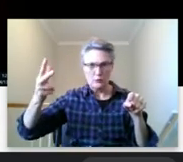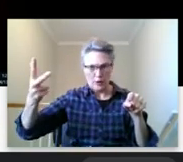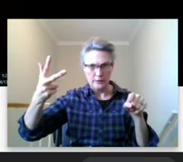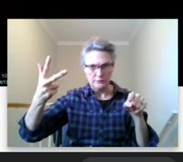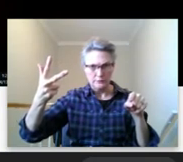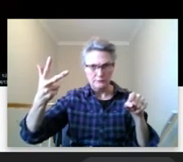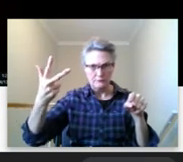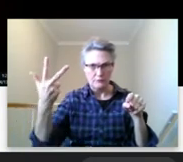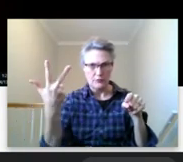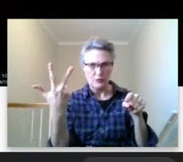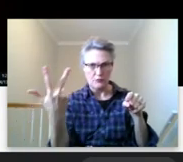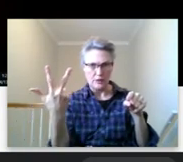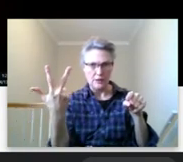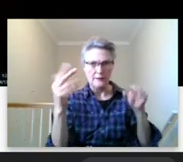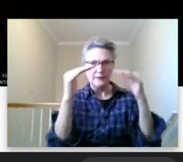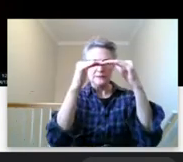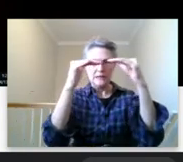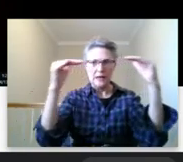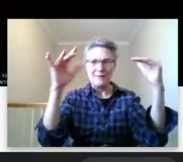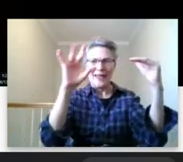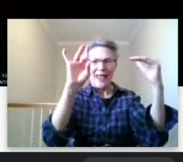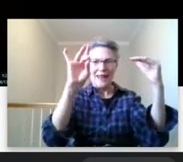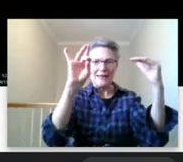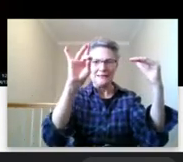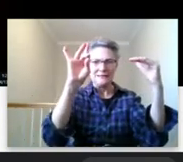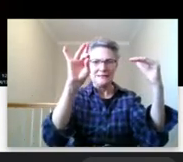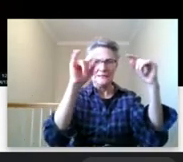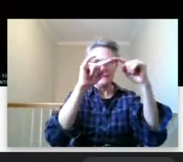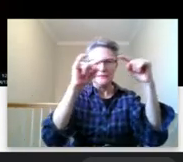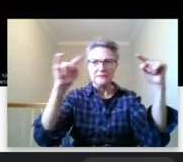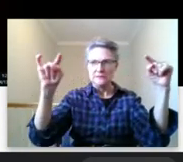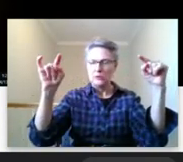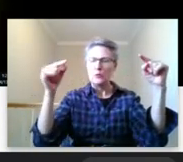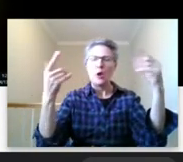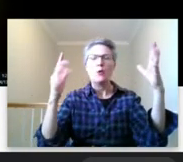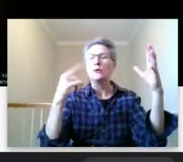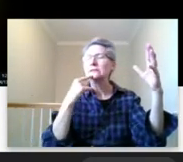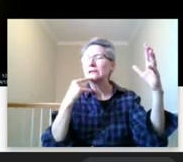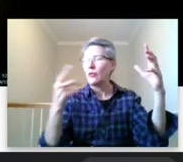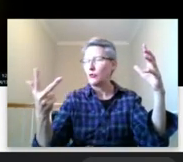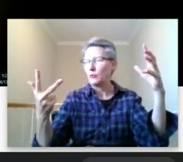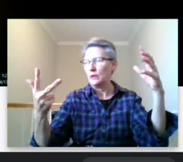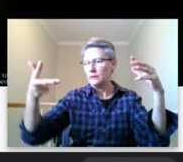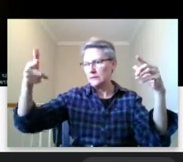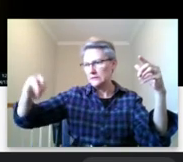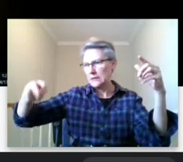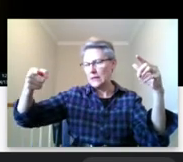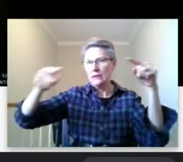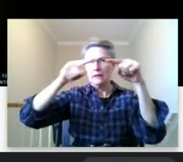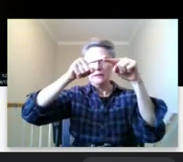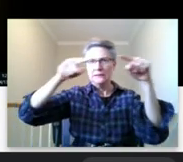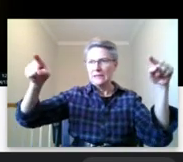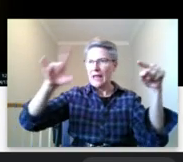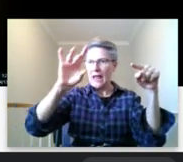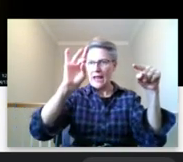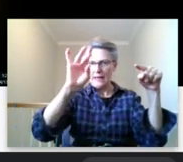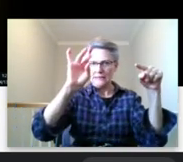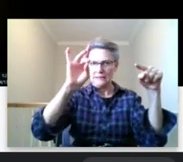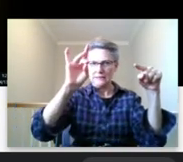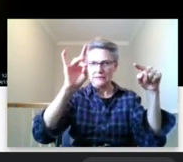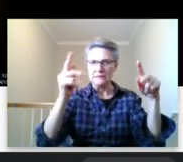dimension is 8 meters. And then we already talked about the 3 meters over here on the side. So this rose garden section is 8 meters